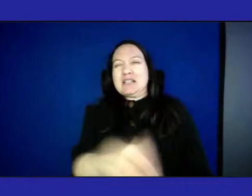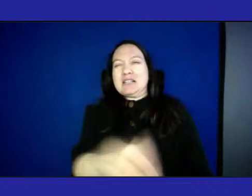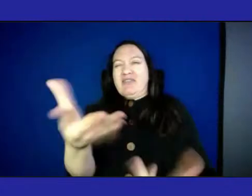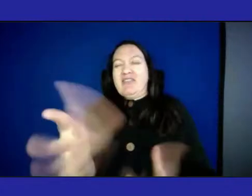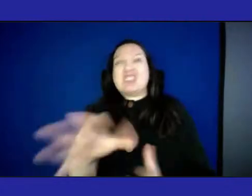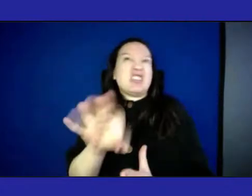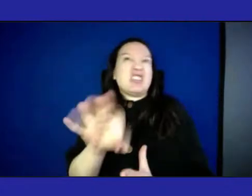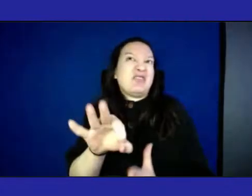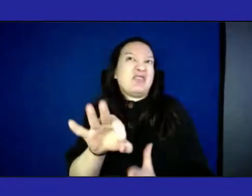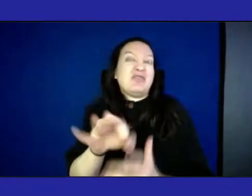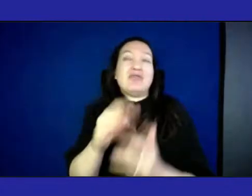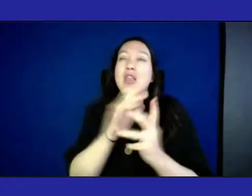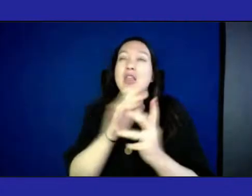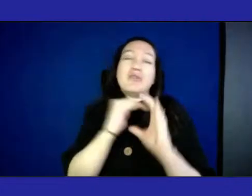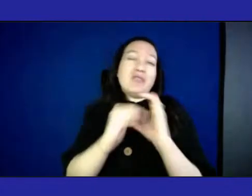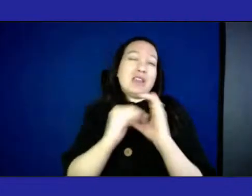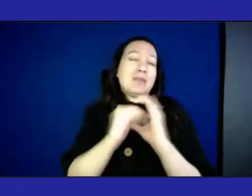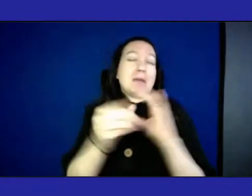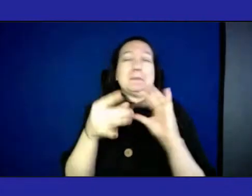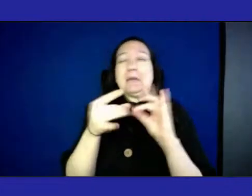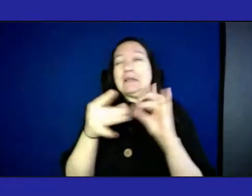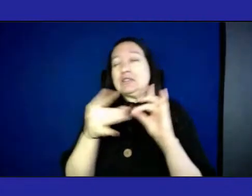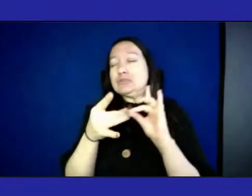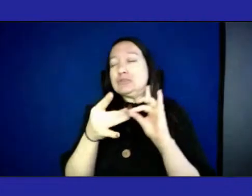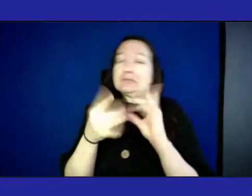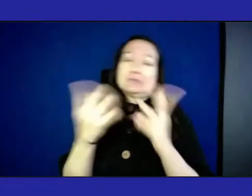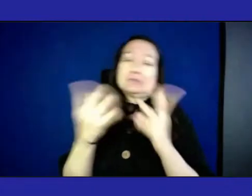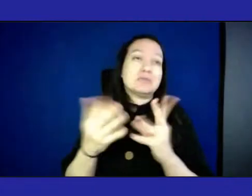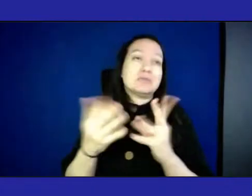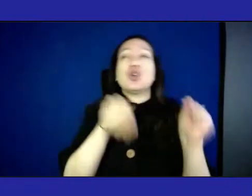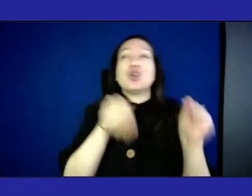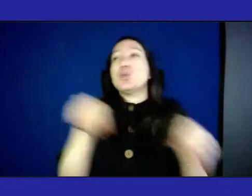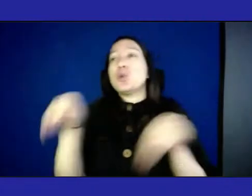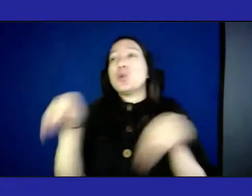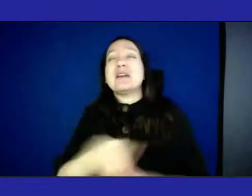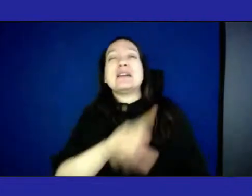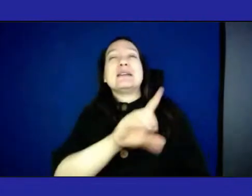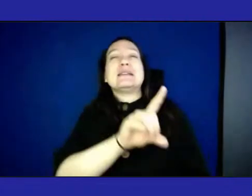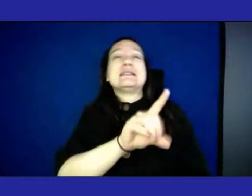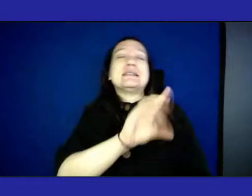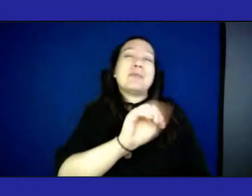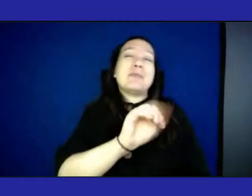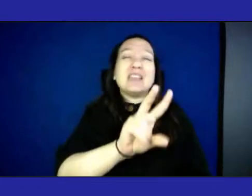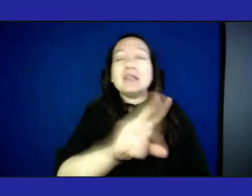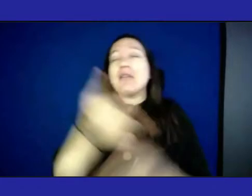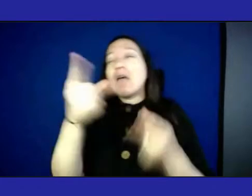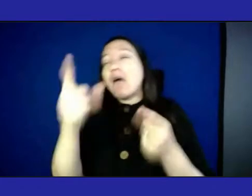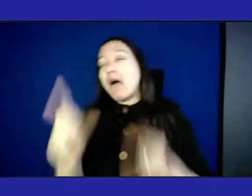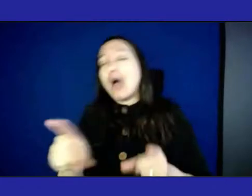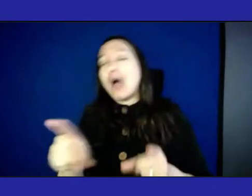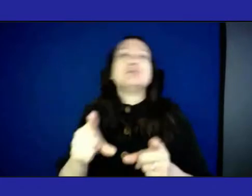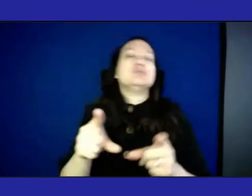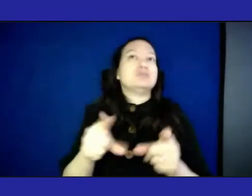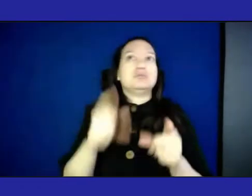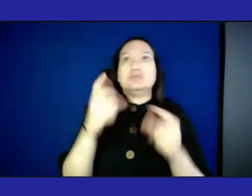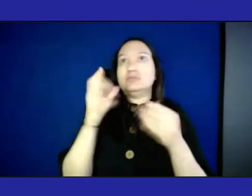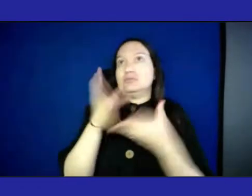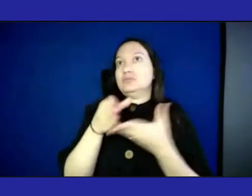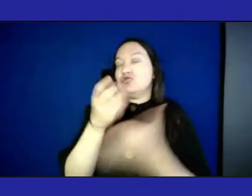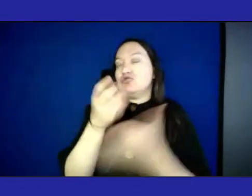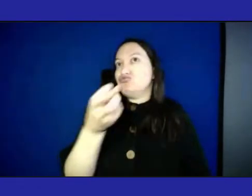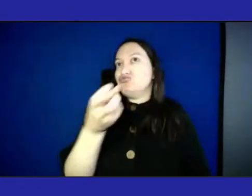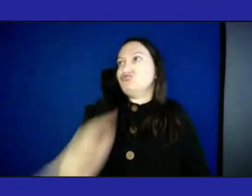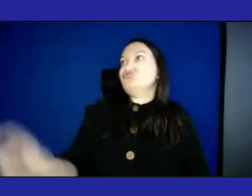lot of emails with messages on moving the DMZ and other things that are happening, that is part of this major transition that's going